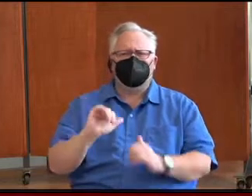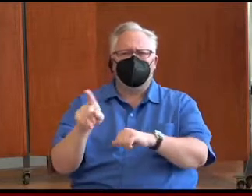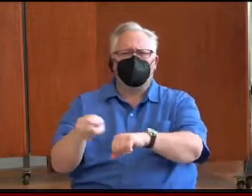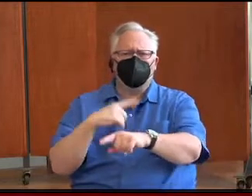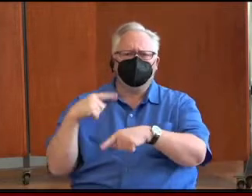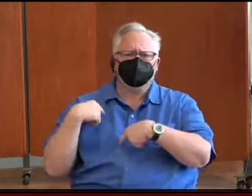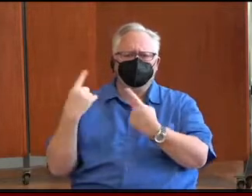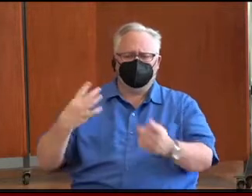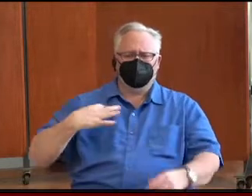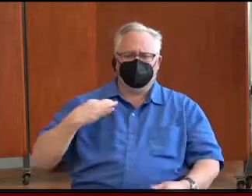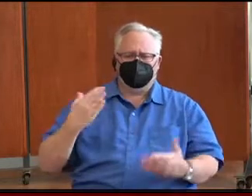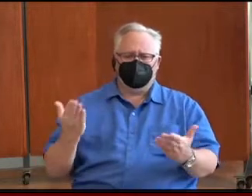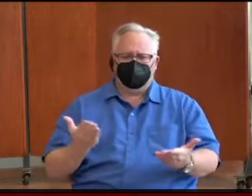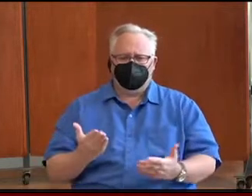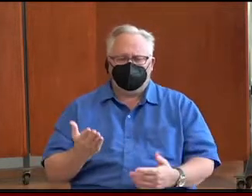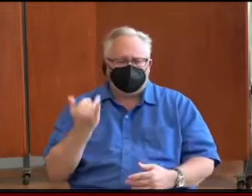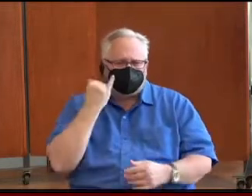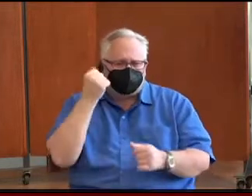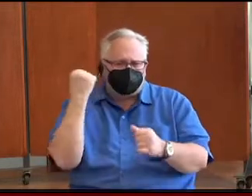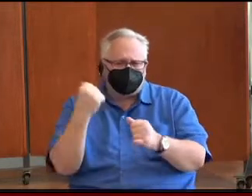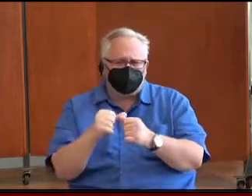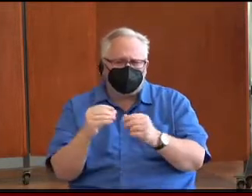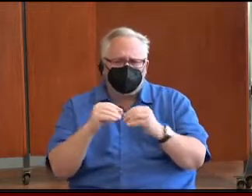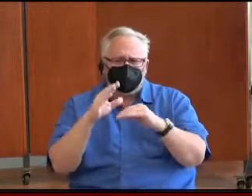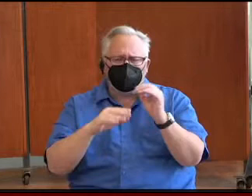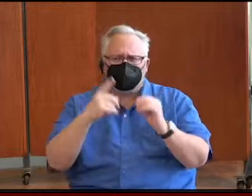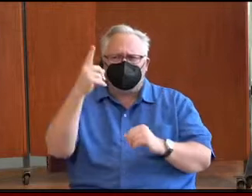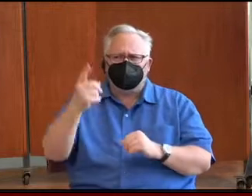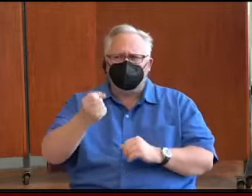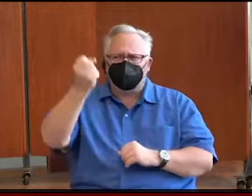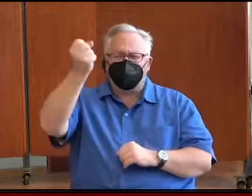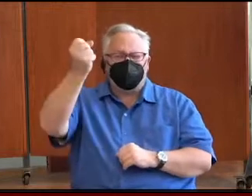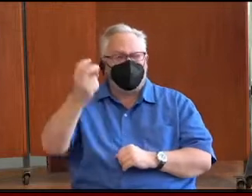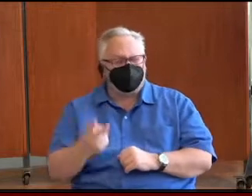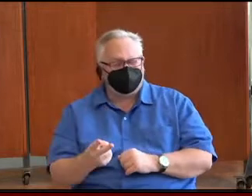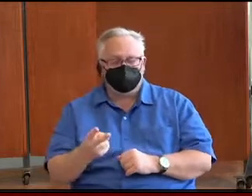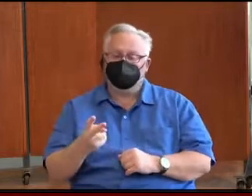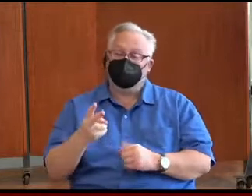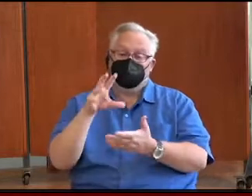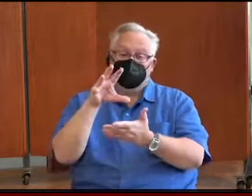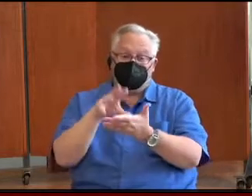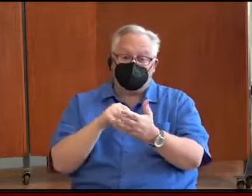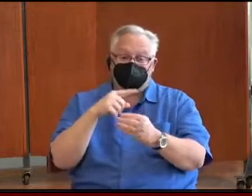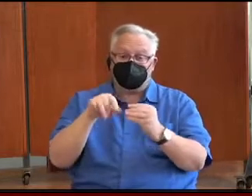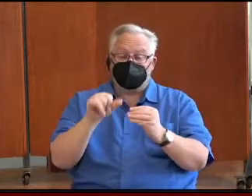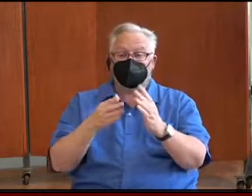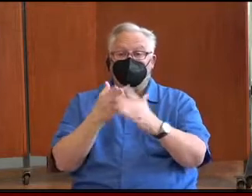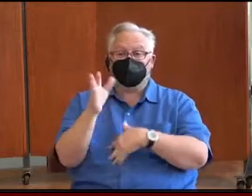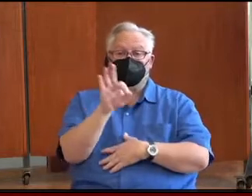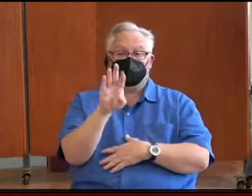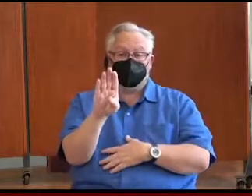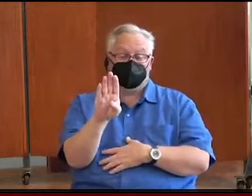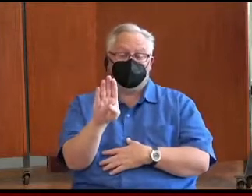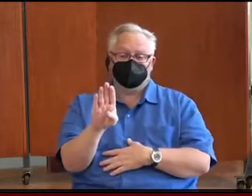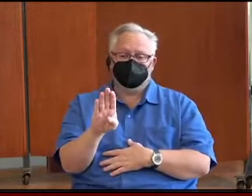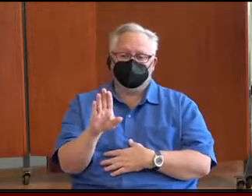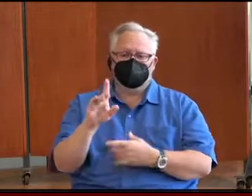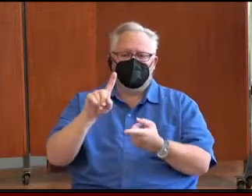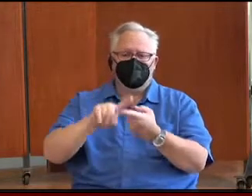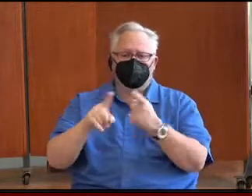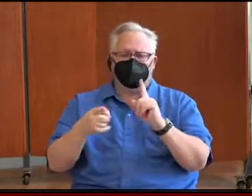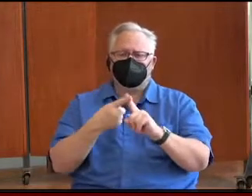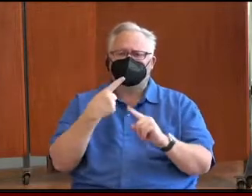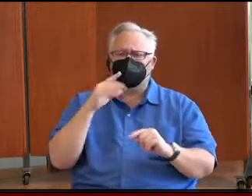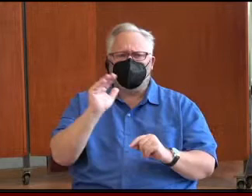pantry? As I recall, it's been over a year and a half, and I found out through Facebook. My friend told me she